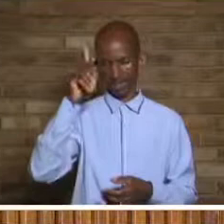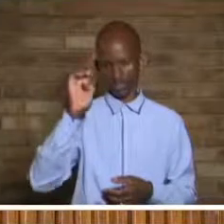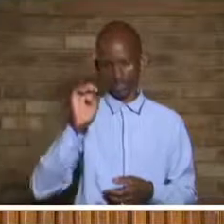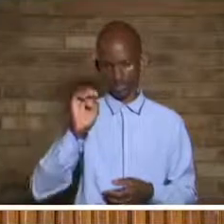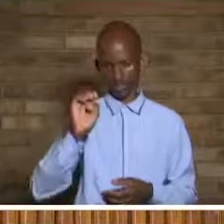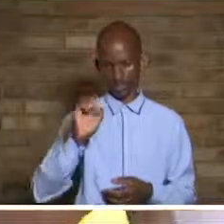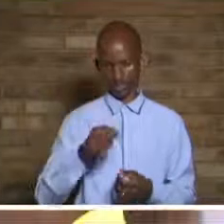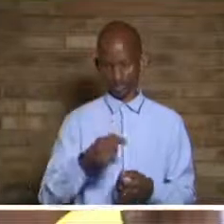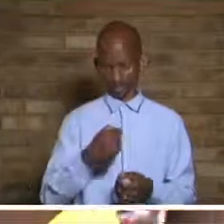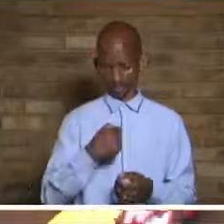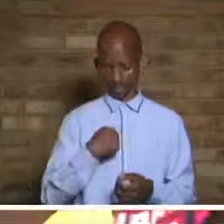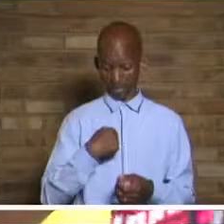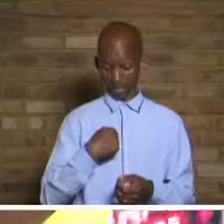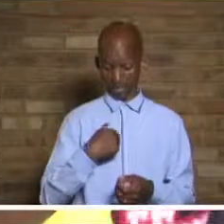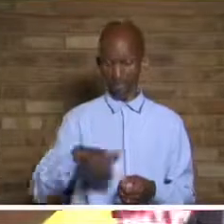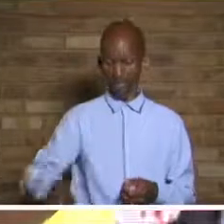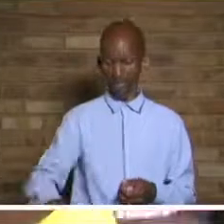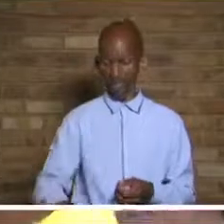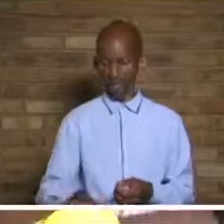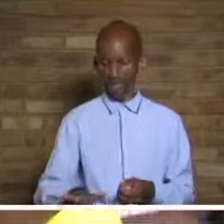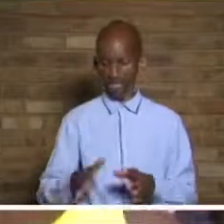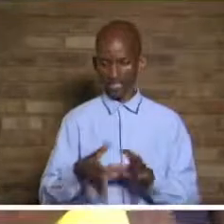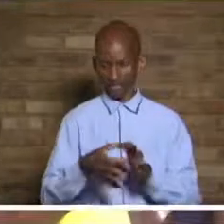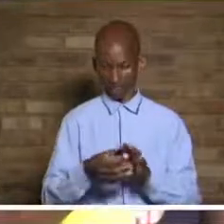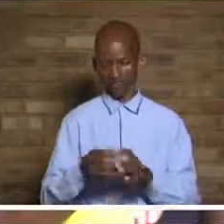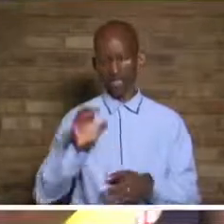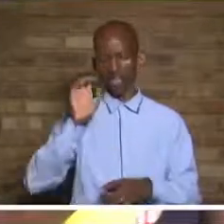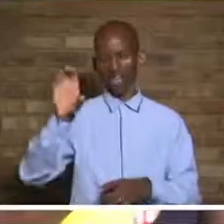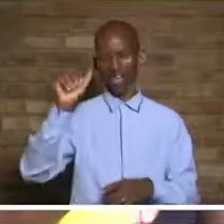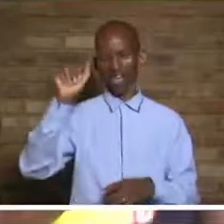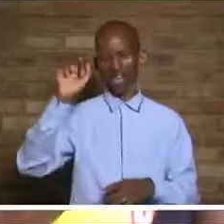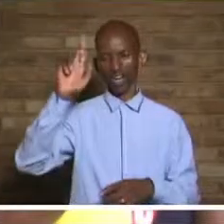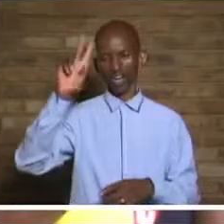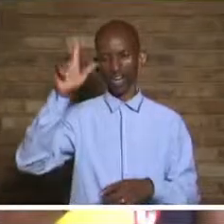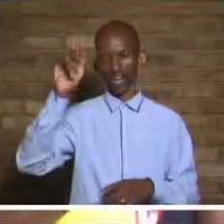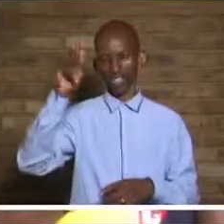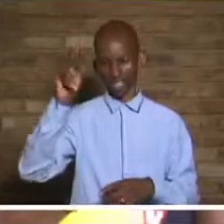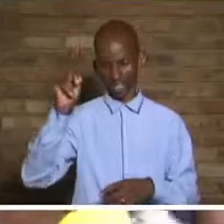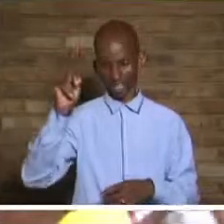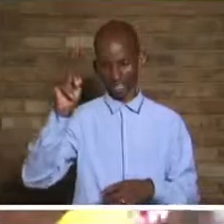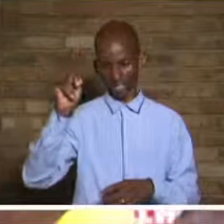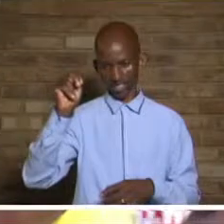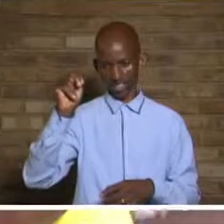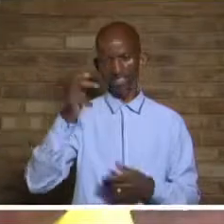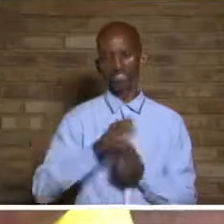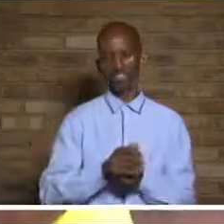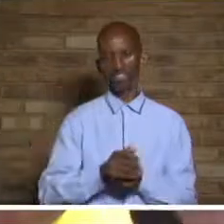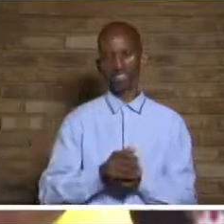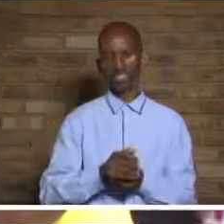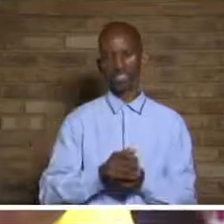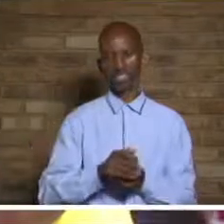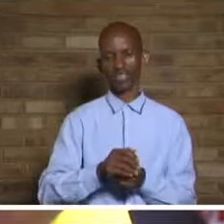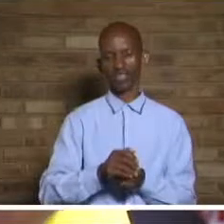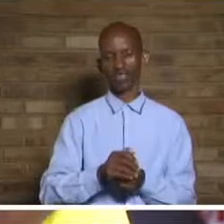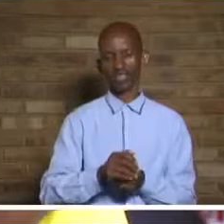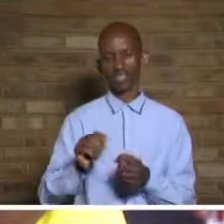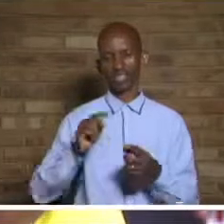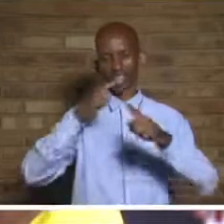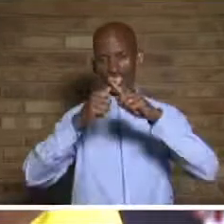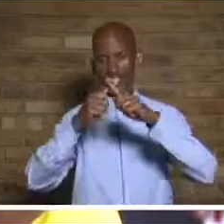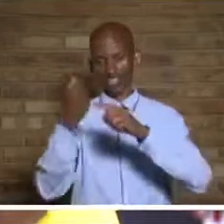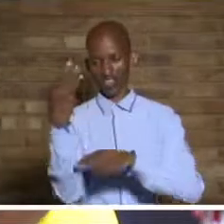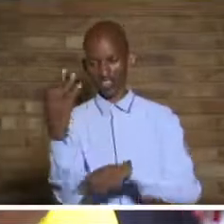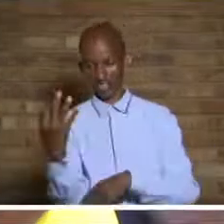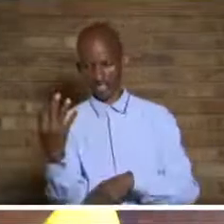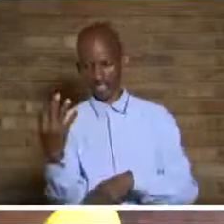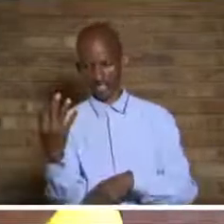Ke dula Carltonville Mokhuso, I'm from Carltonville, Huzong, extension 3. Extension 3.